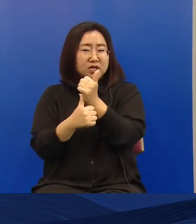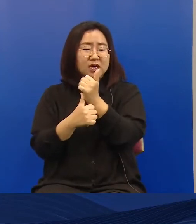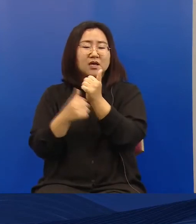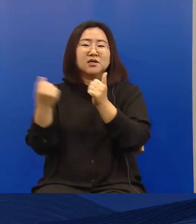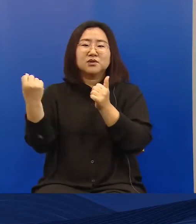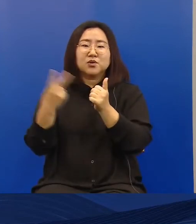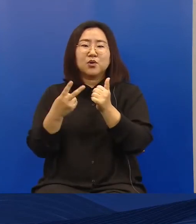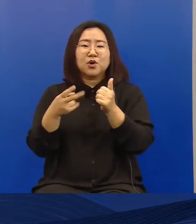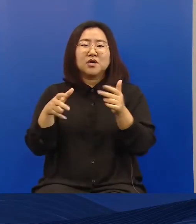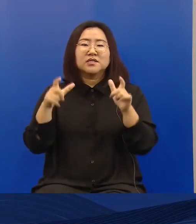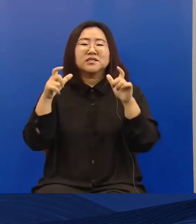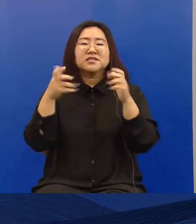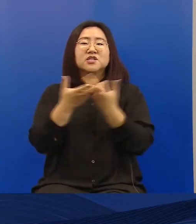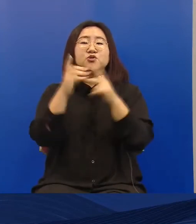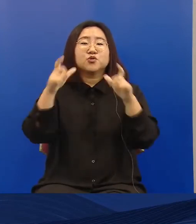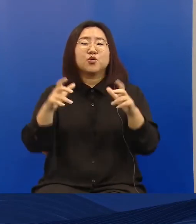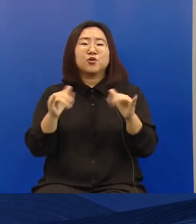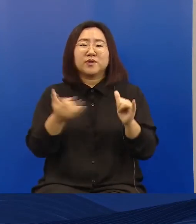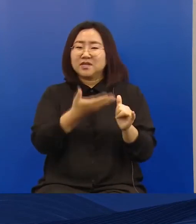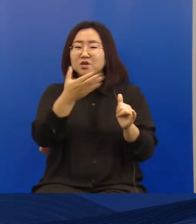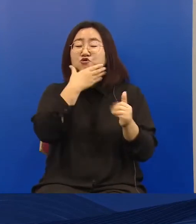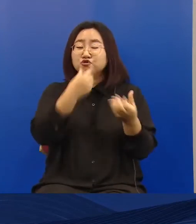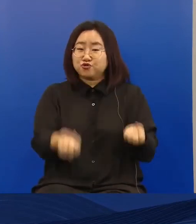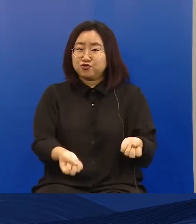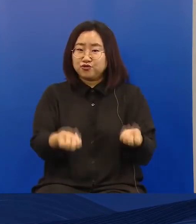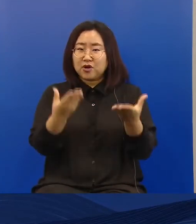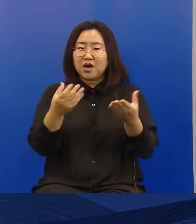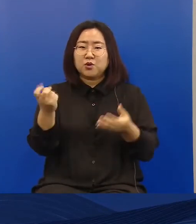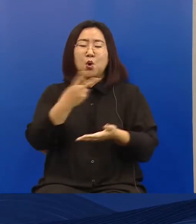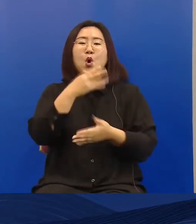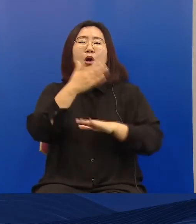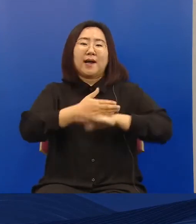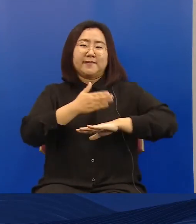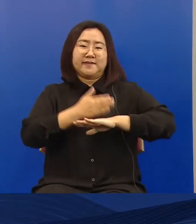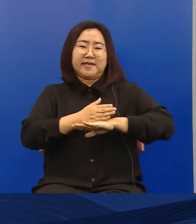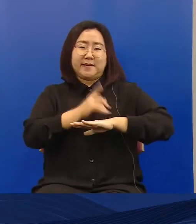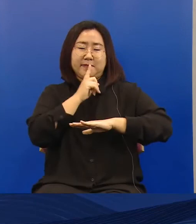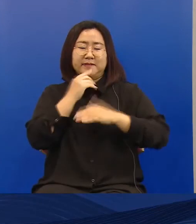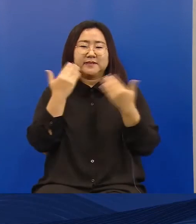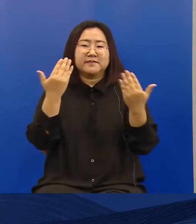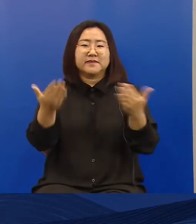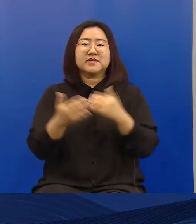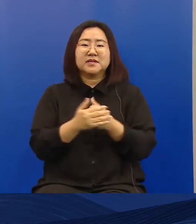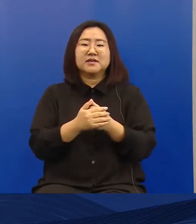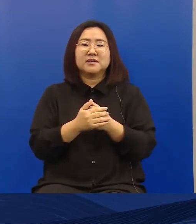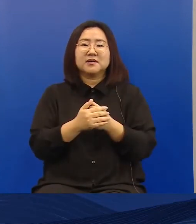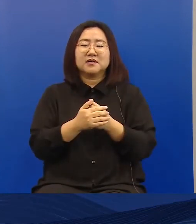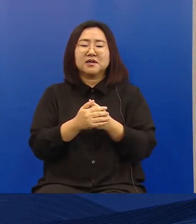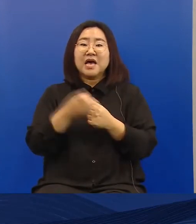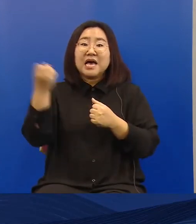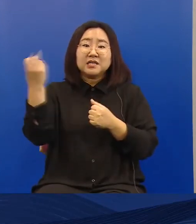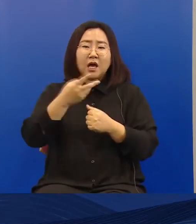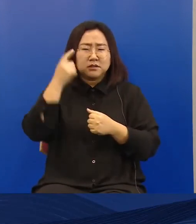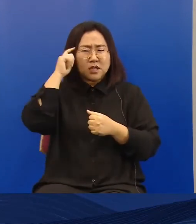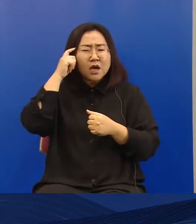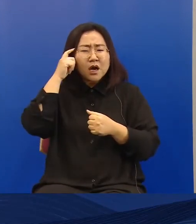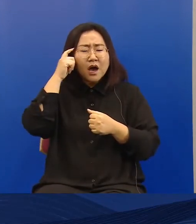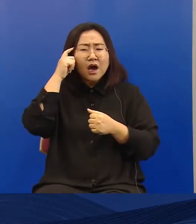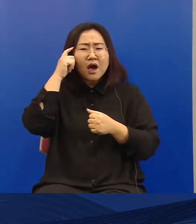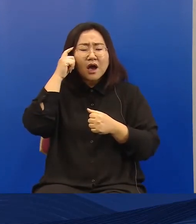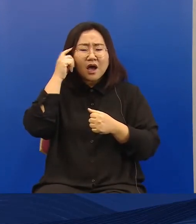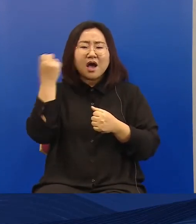the vice governor, and all Jeju people. I want to give you my congratulations and thank